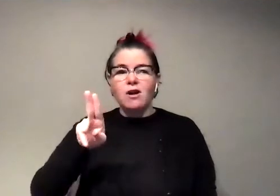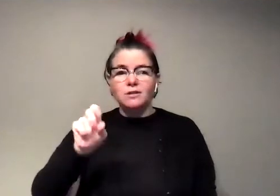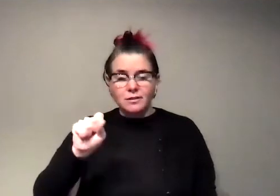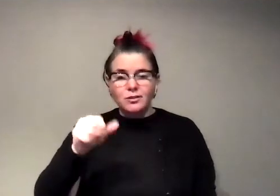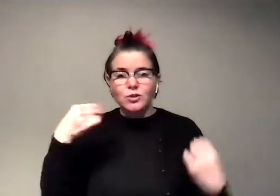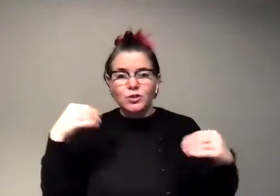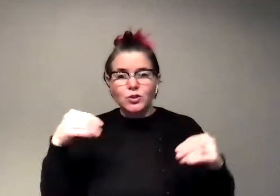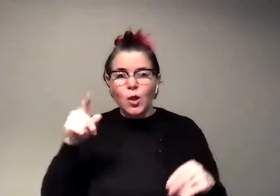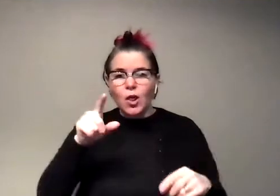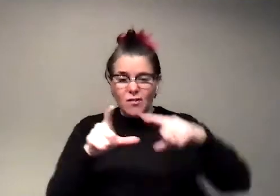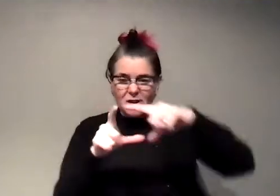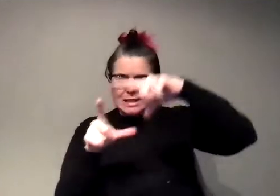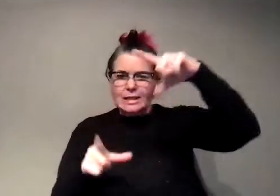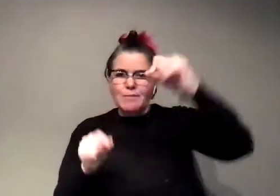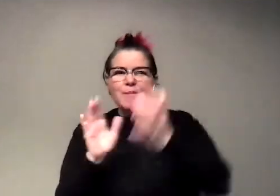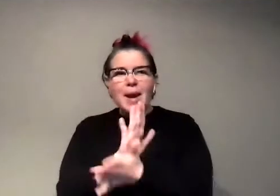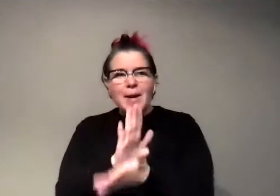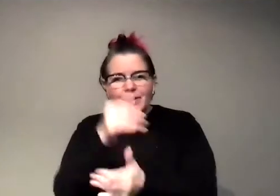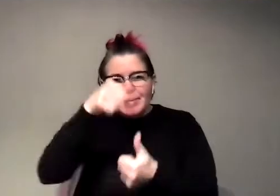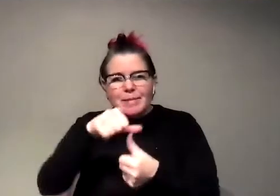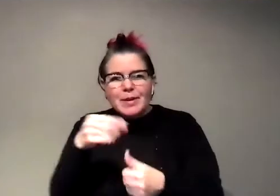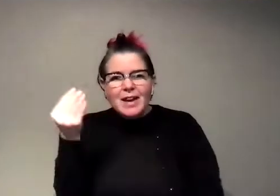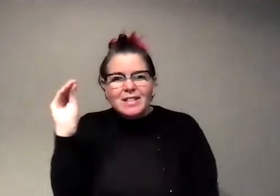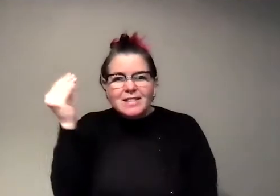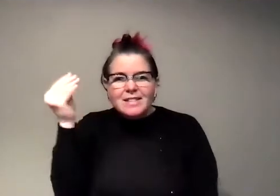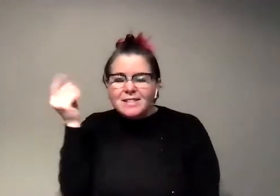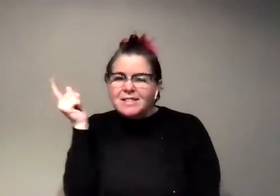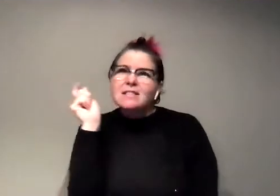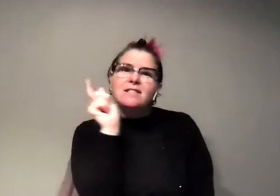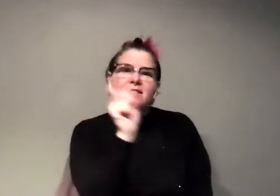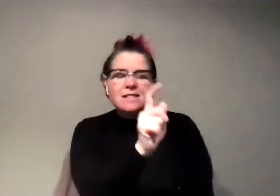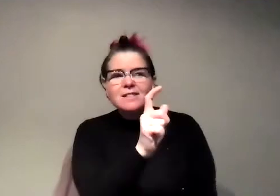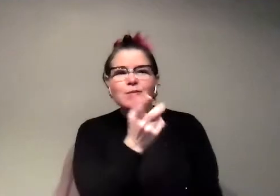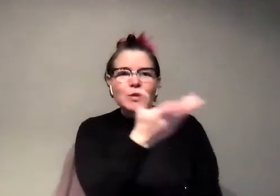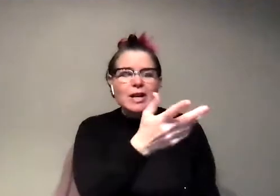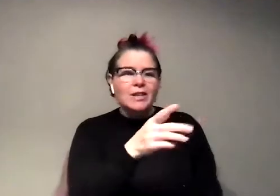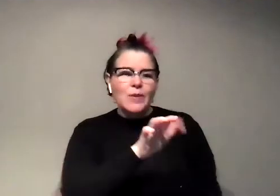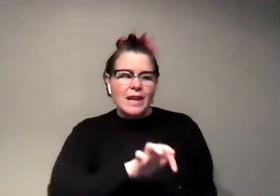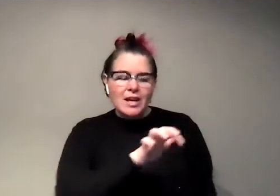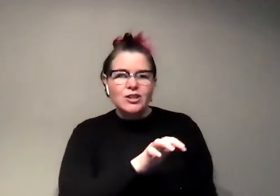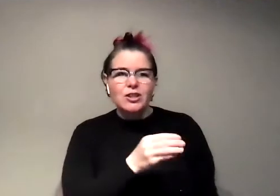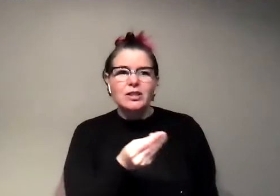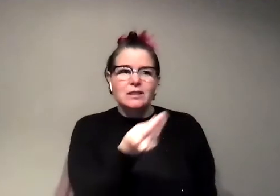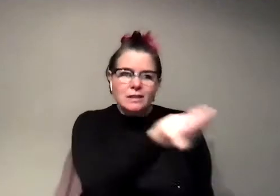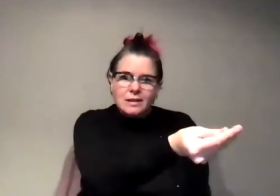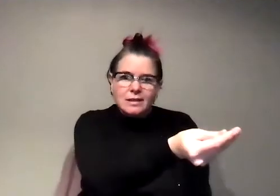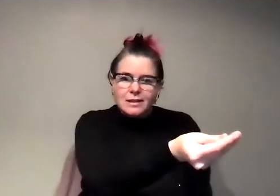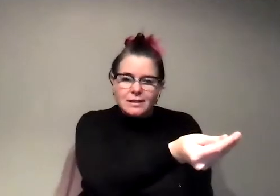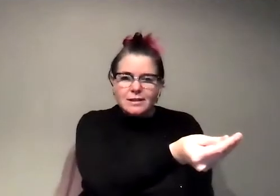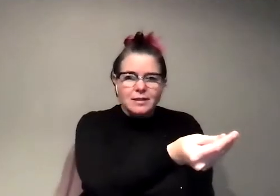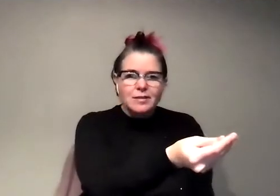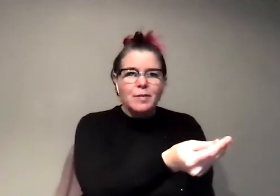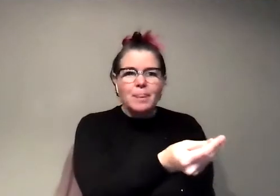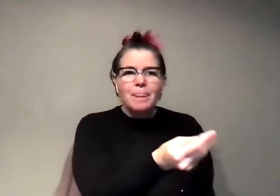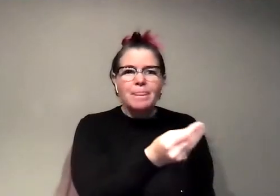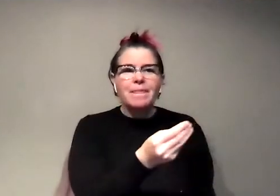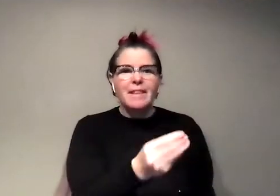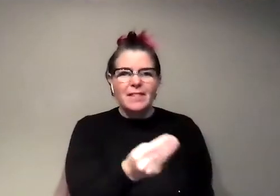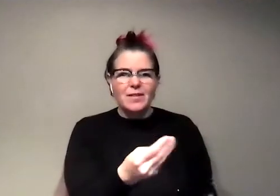slip, because like you had to get the slip, you had to bring it to the cashier, and then bring it to their like